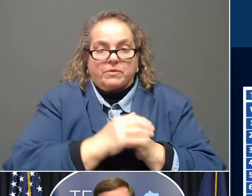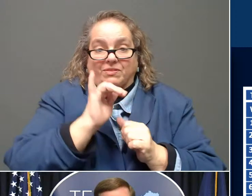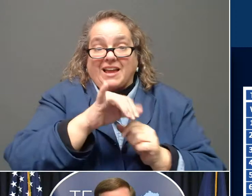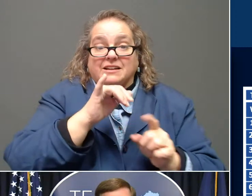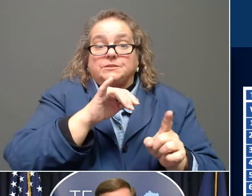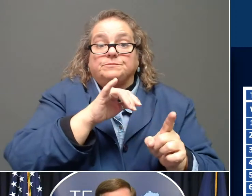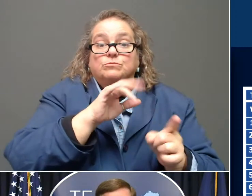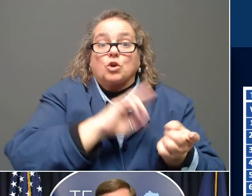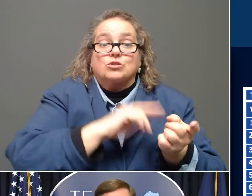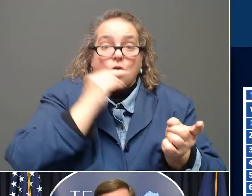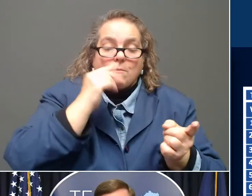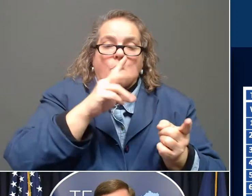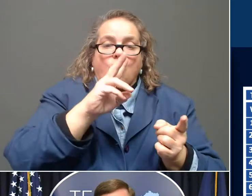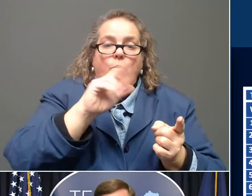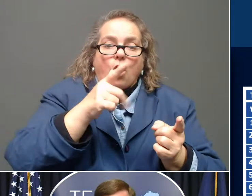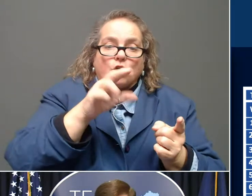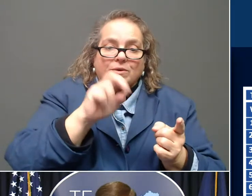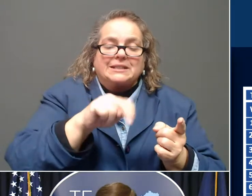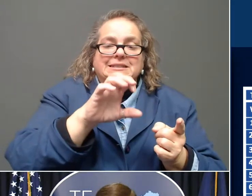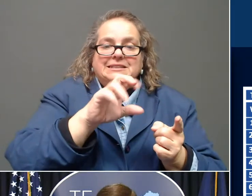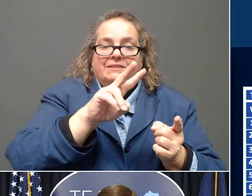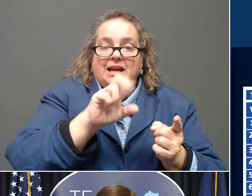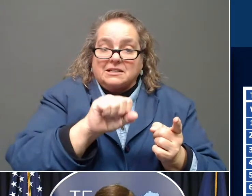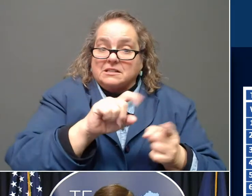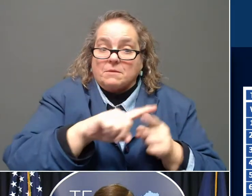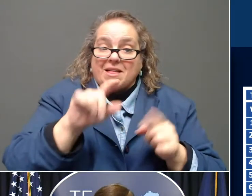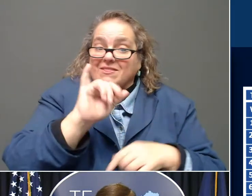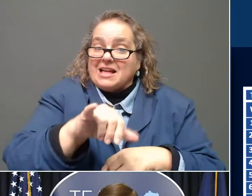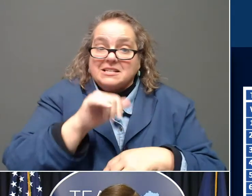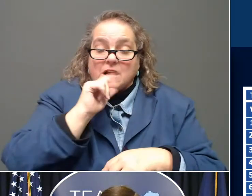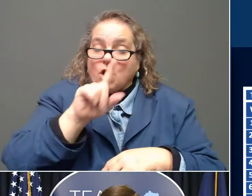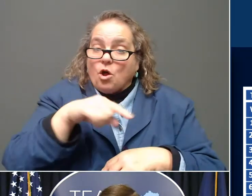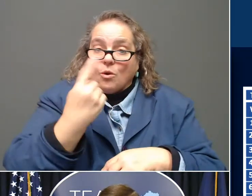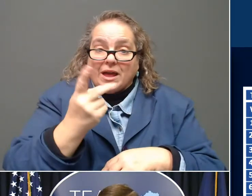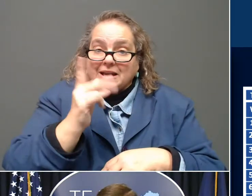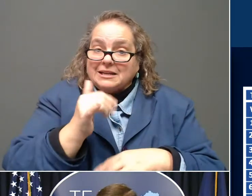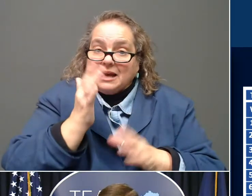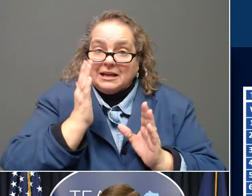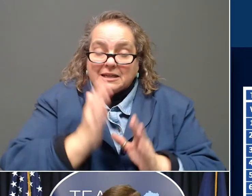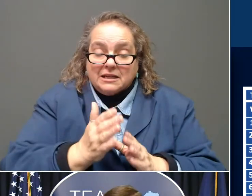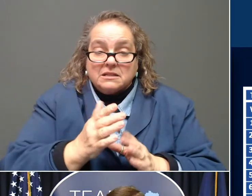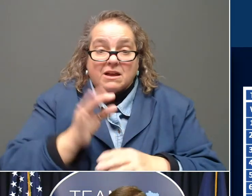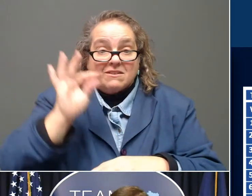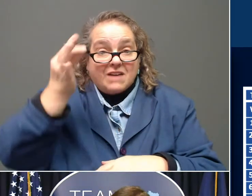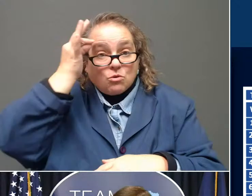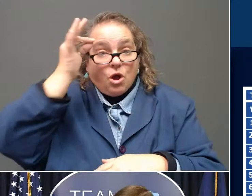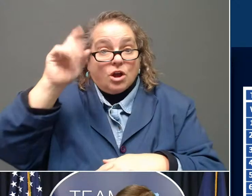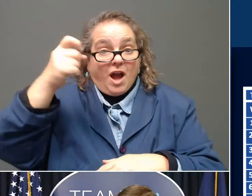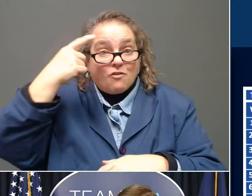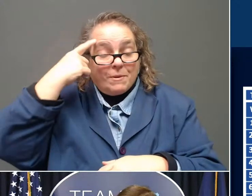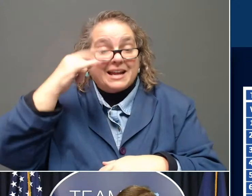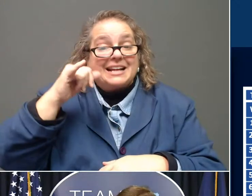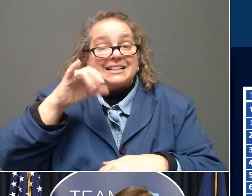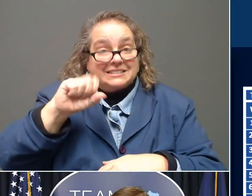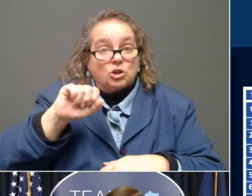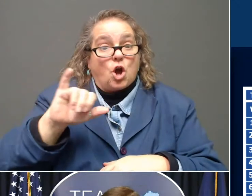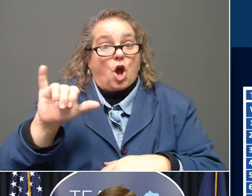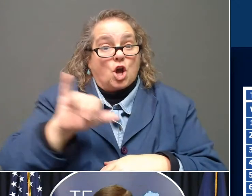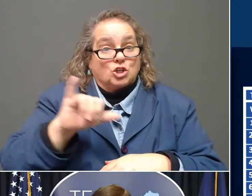up. The issue here is supply. Now, I want to give you one other piece of good news. You look down there and you see